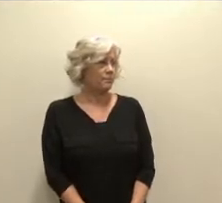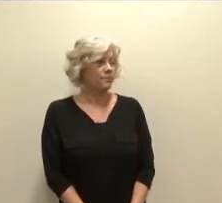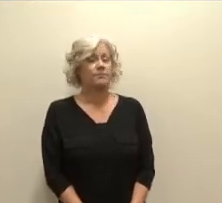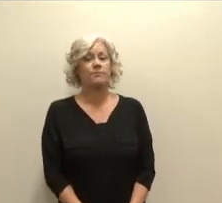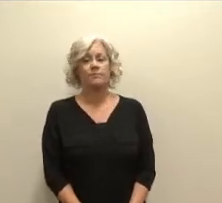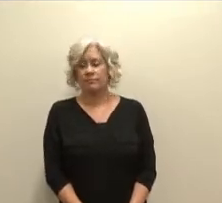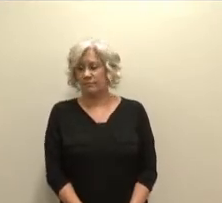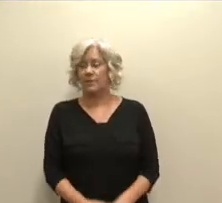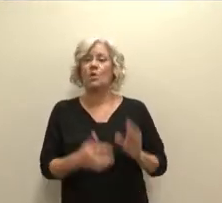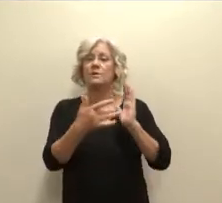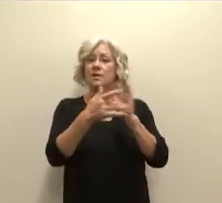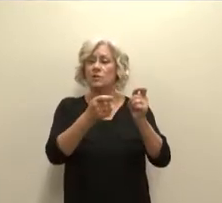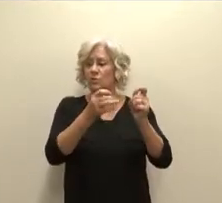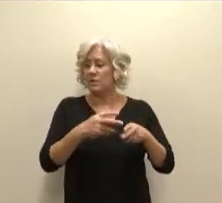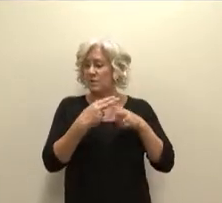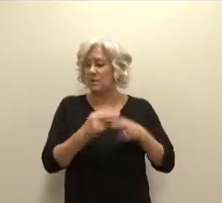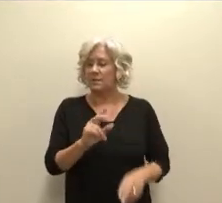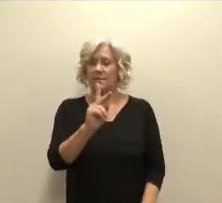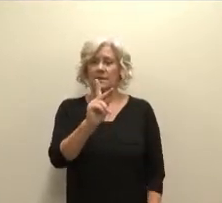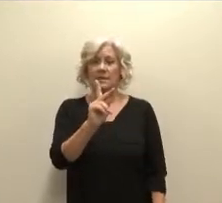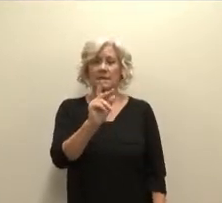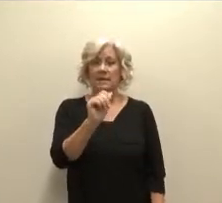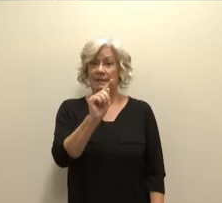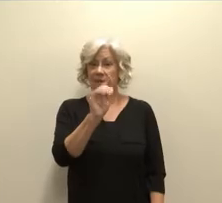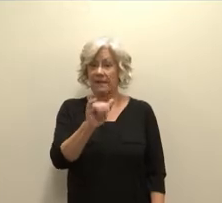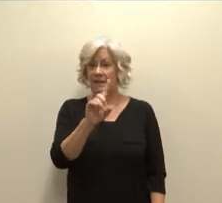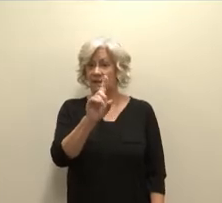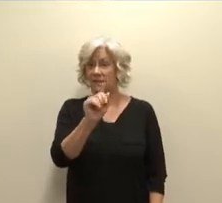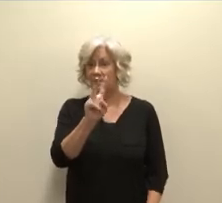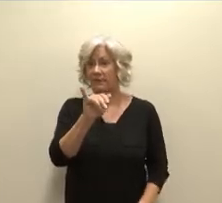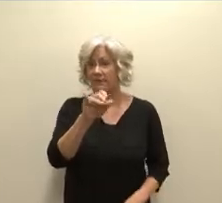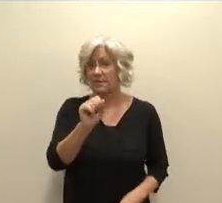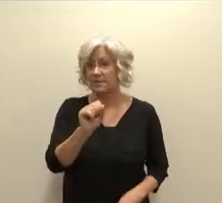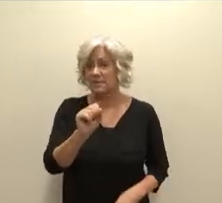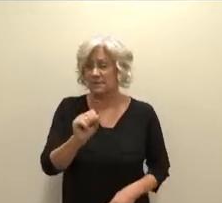And technical director Katie Davis.